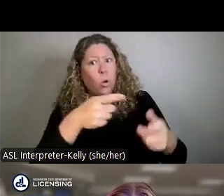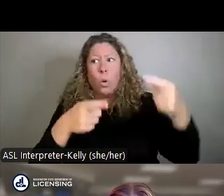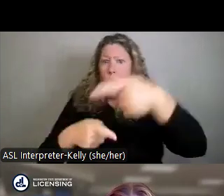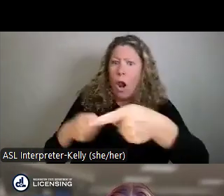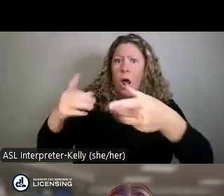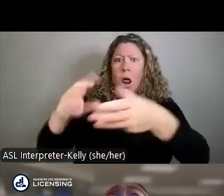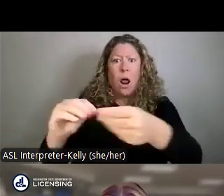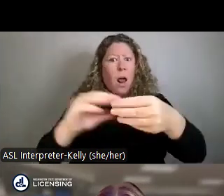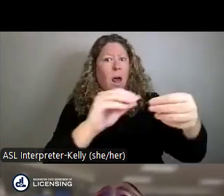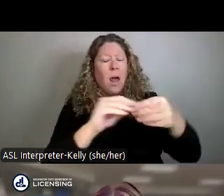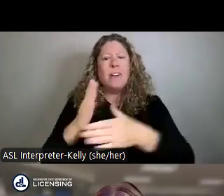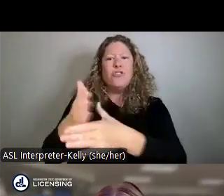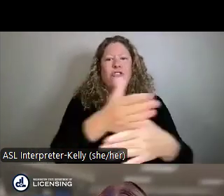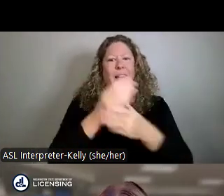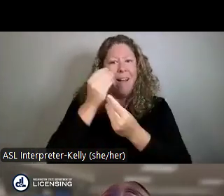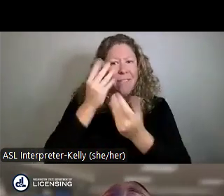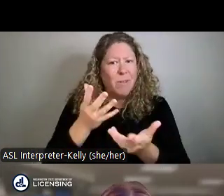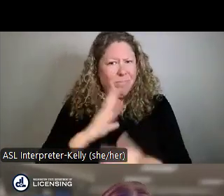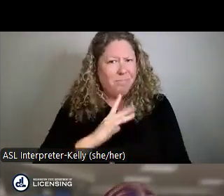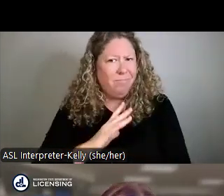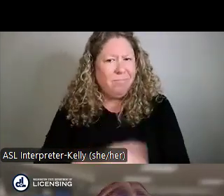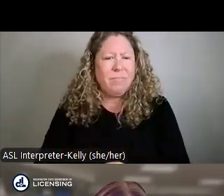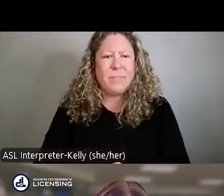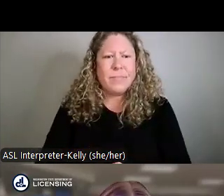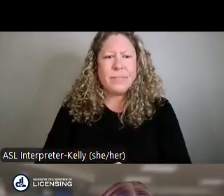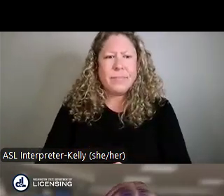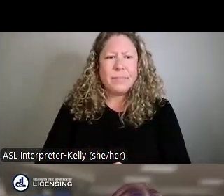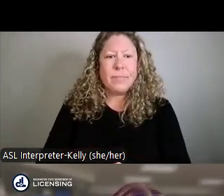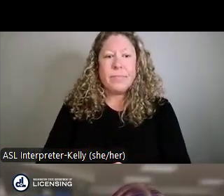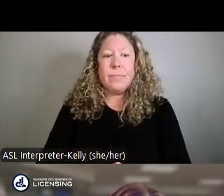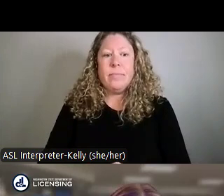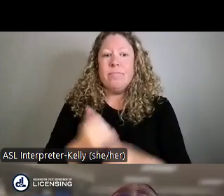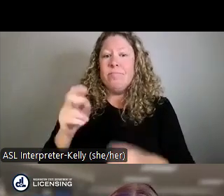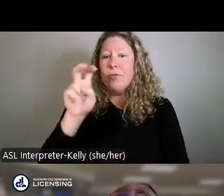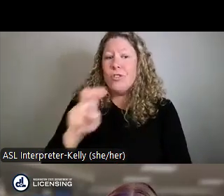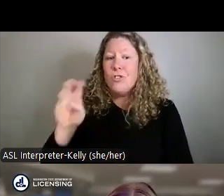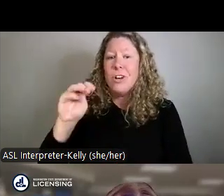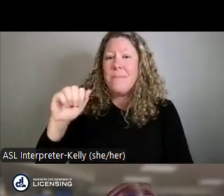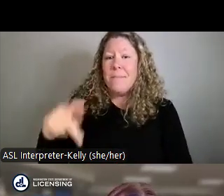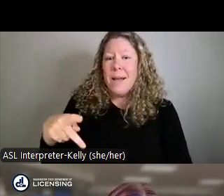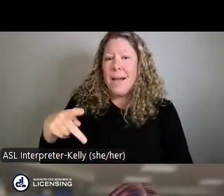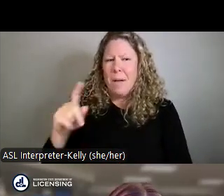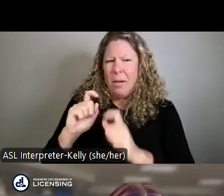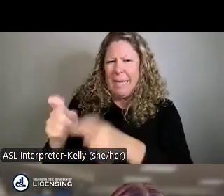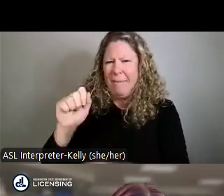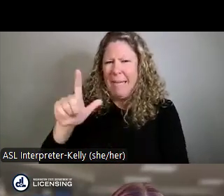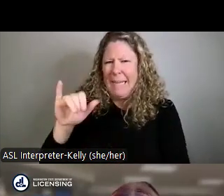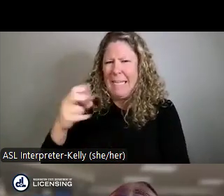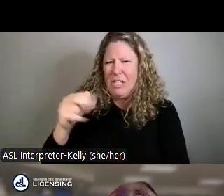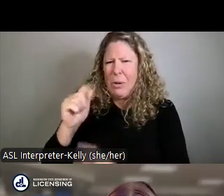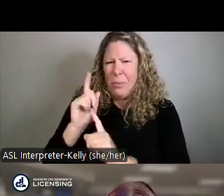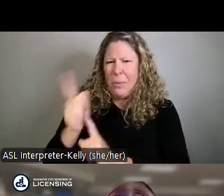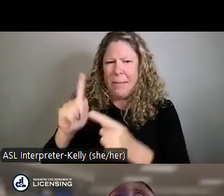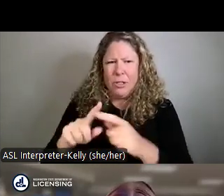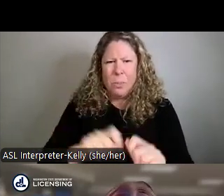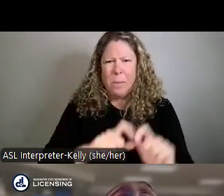So now I want to take a look at the journey map that was created from this work. I'll give Alicia just a second to pull that up.